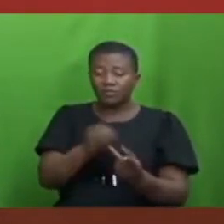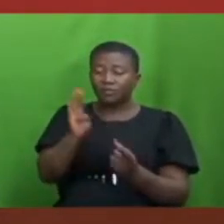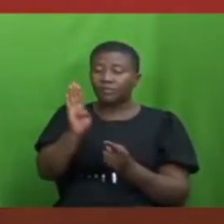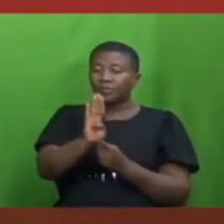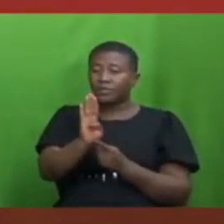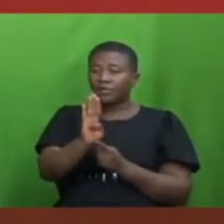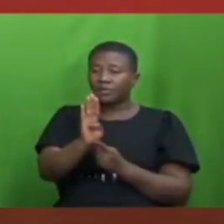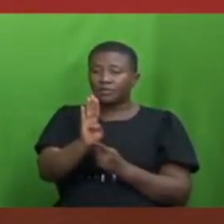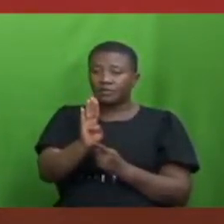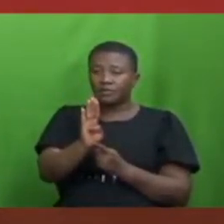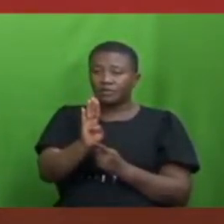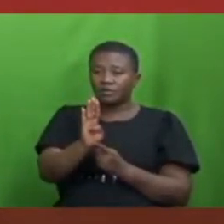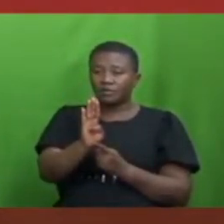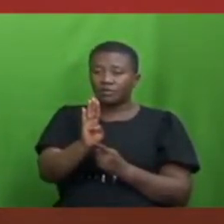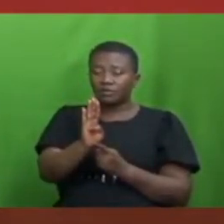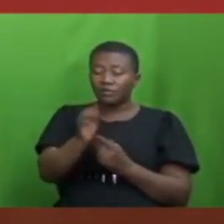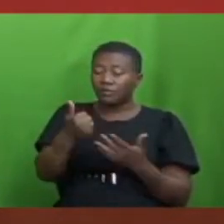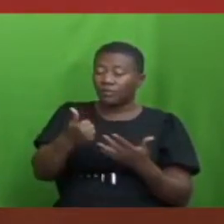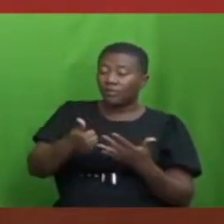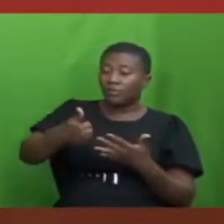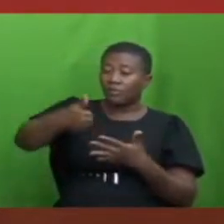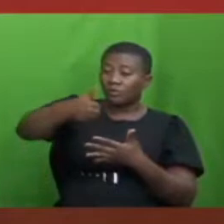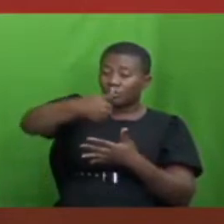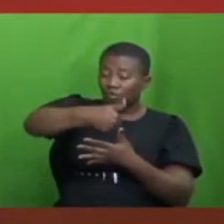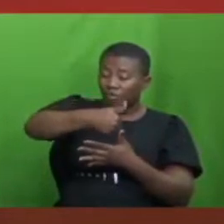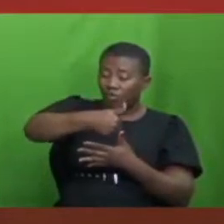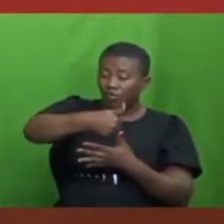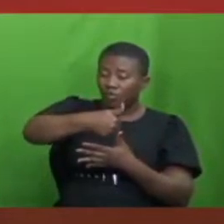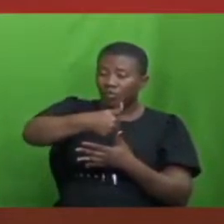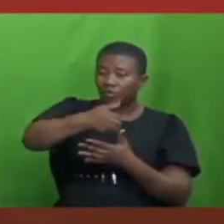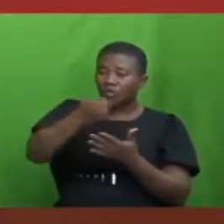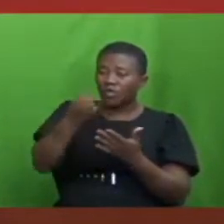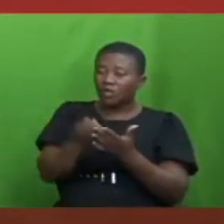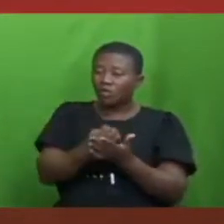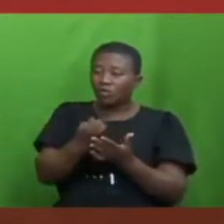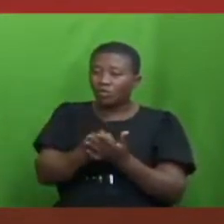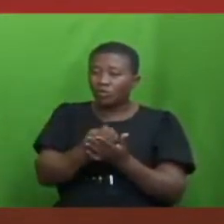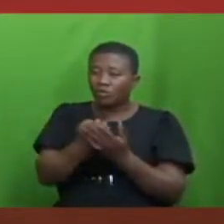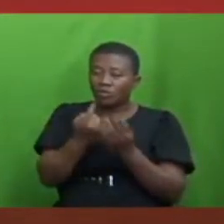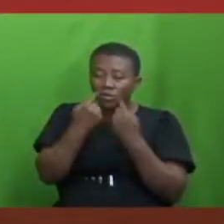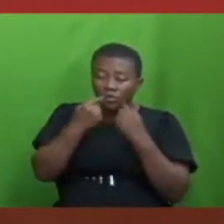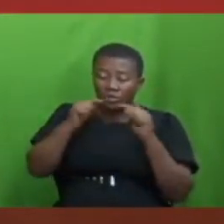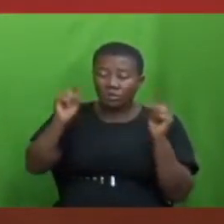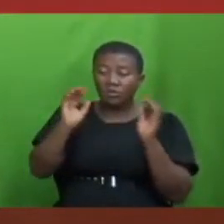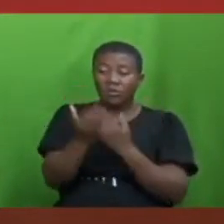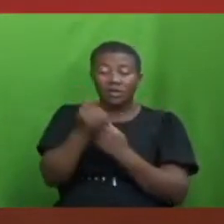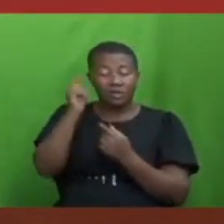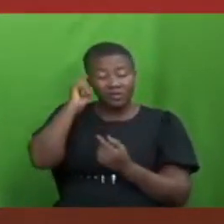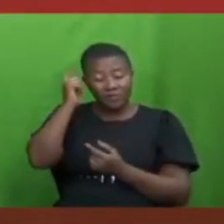B, an update of macroeconomic forecast undertaken by government.